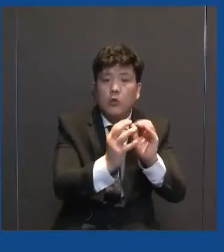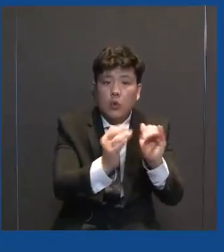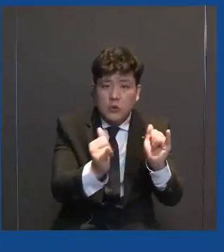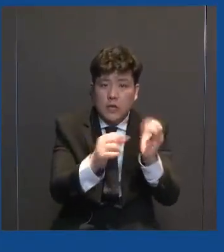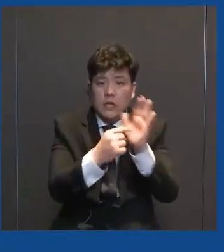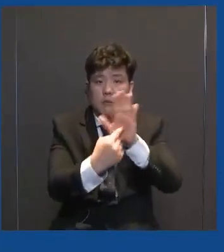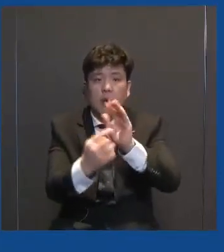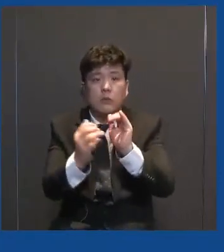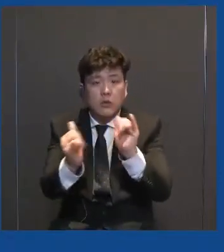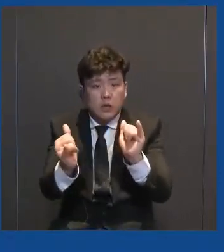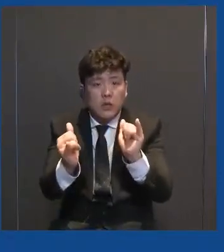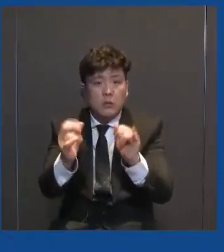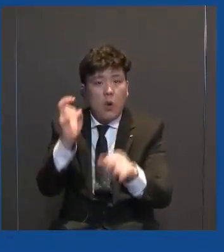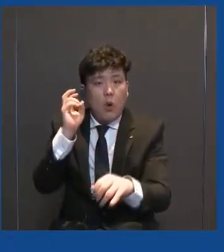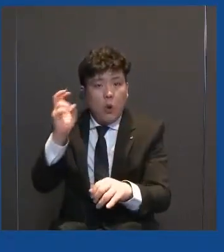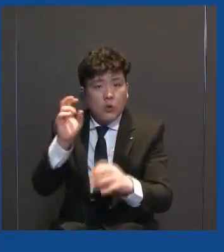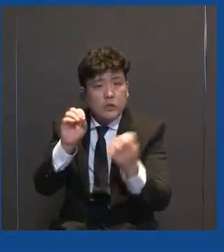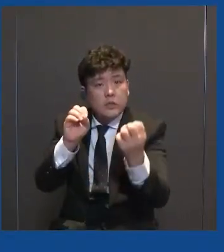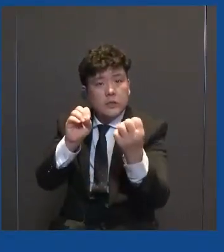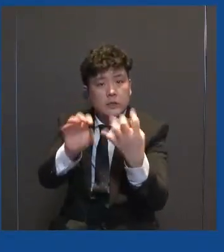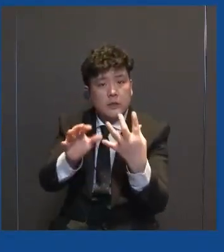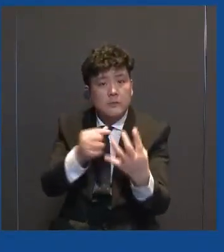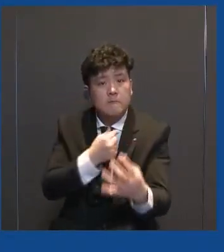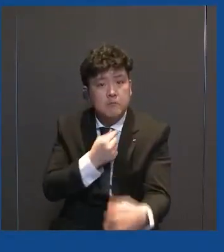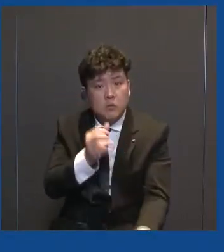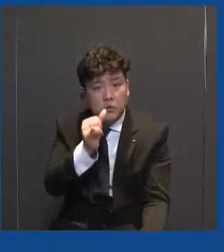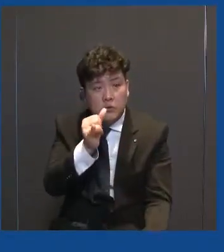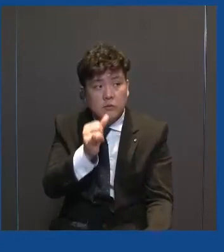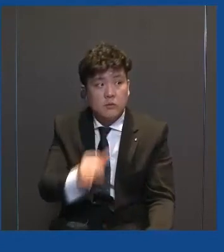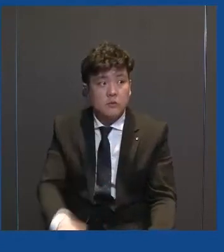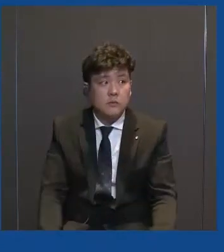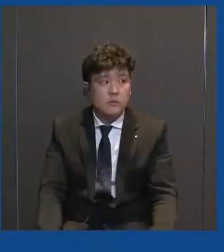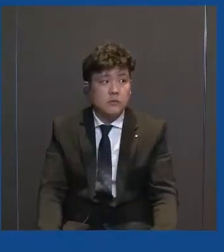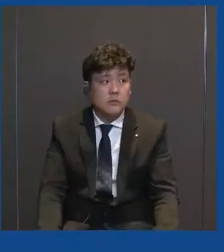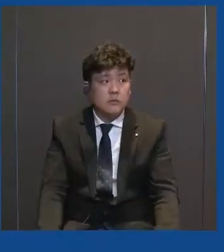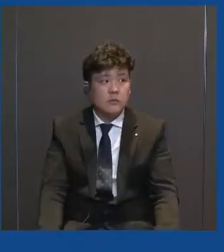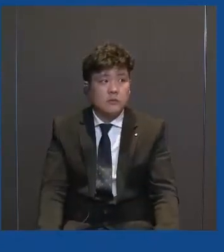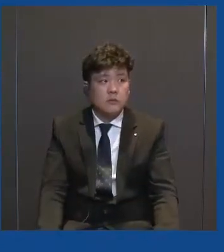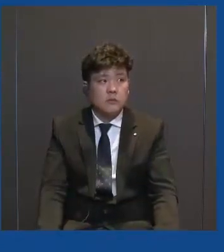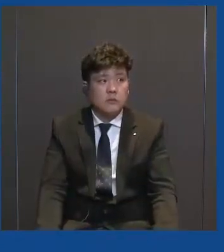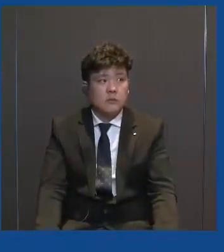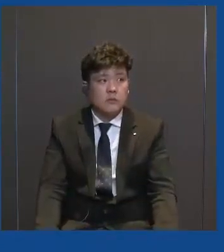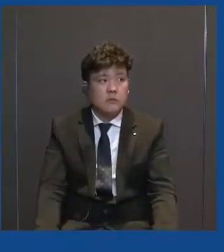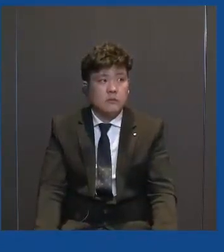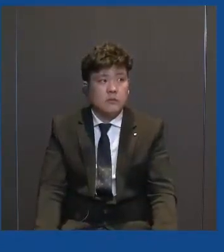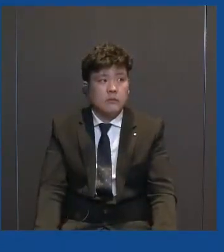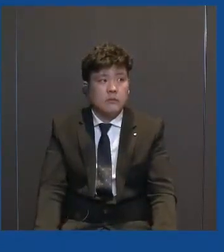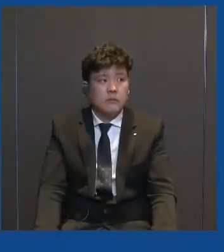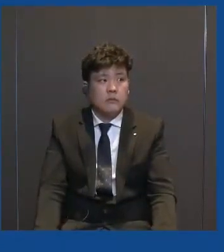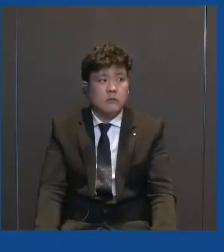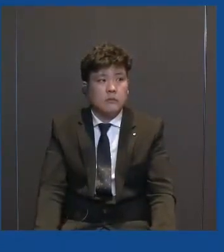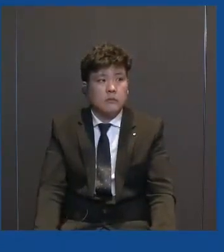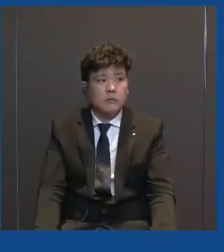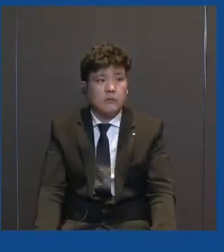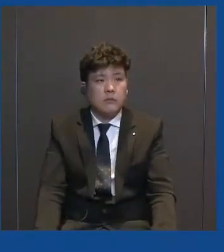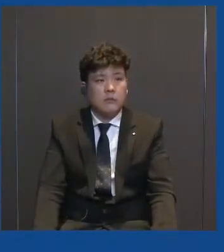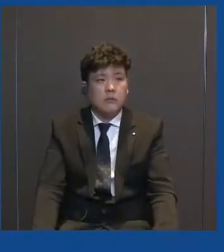2 discussants, and also Mr. Dongwoo. Do you also have any comments to add or